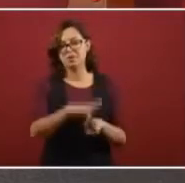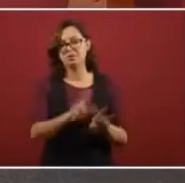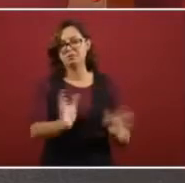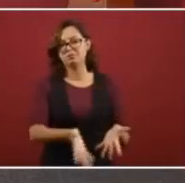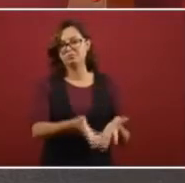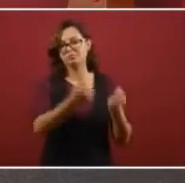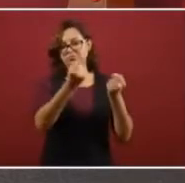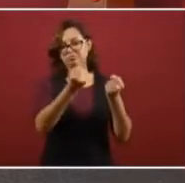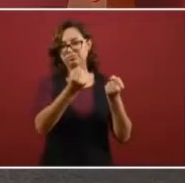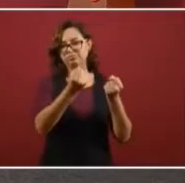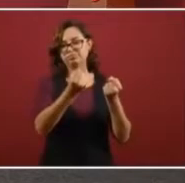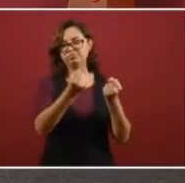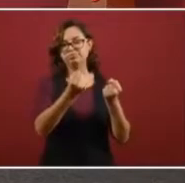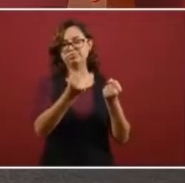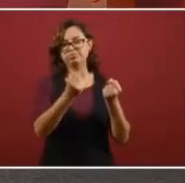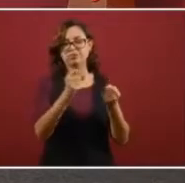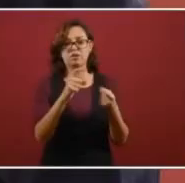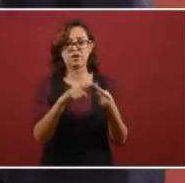the banks,